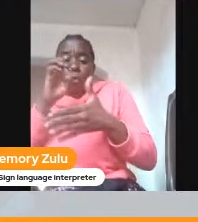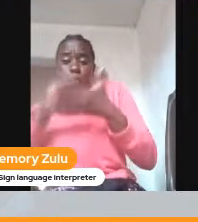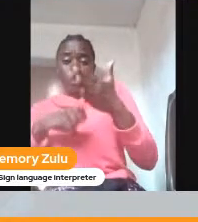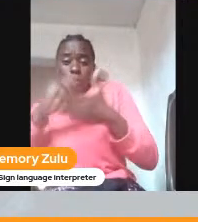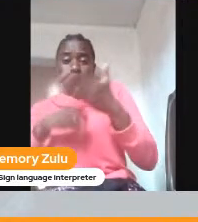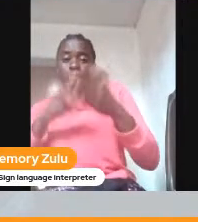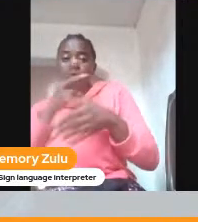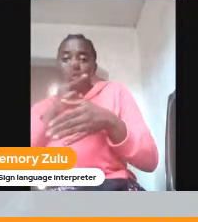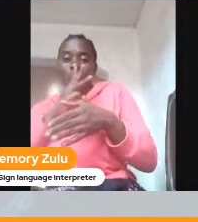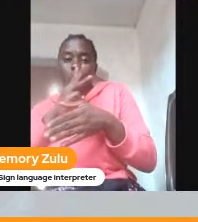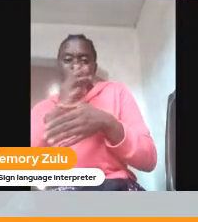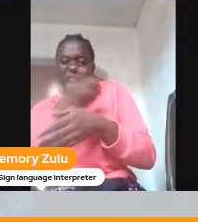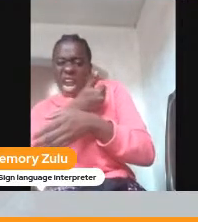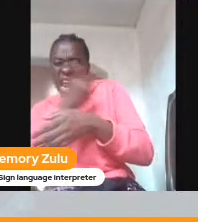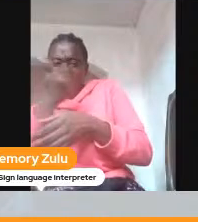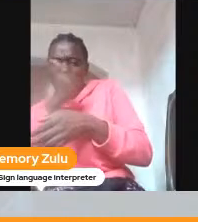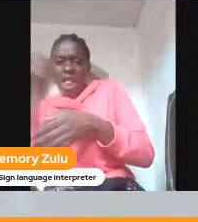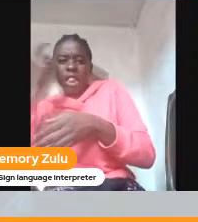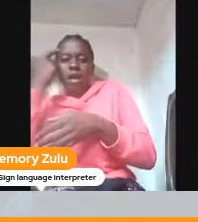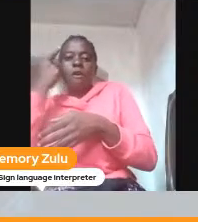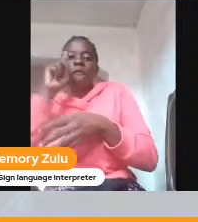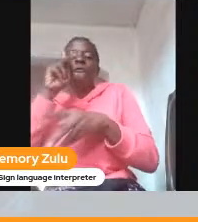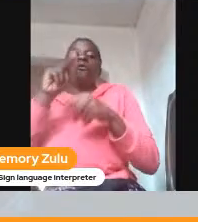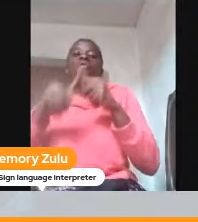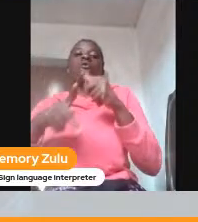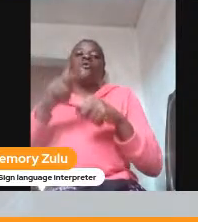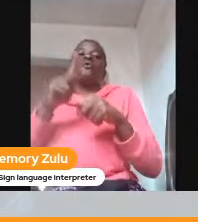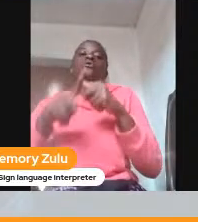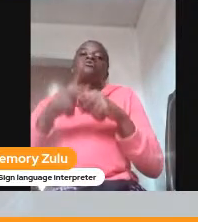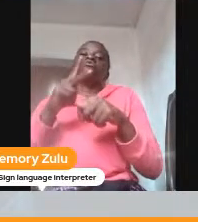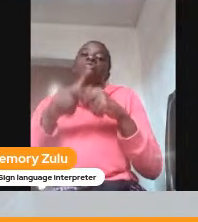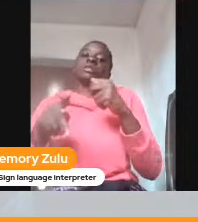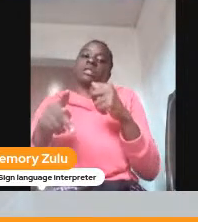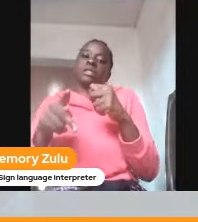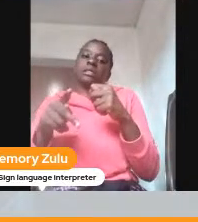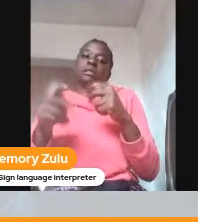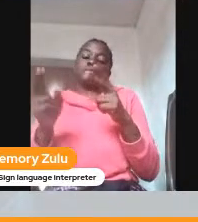in someone or not.